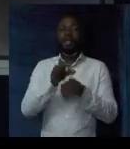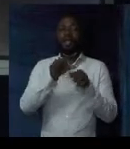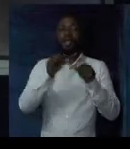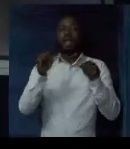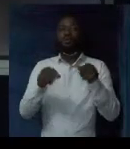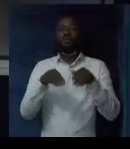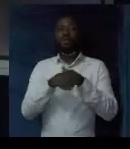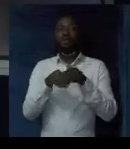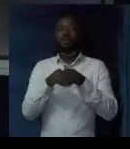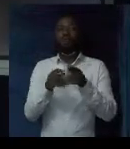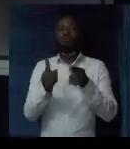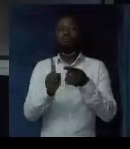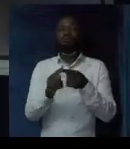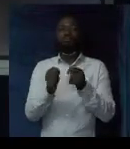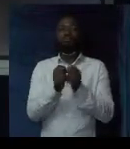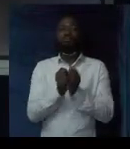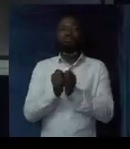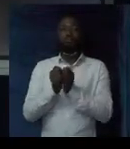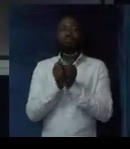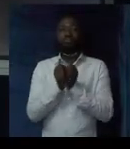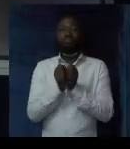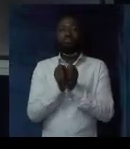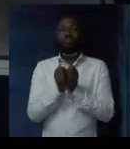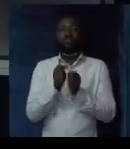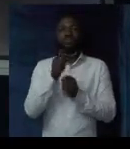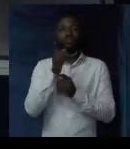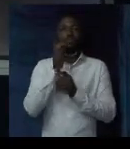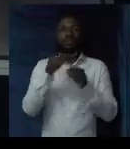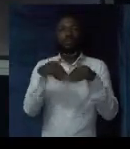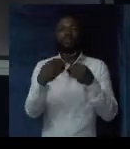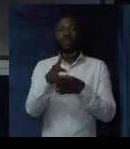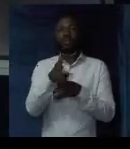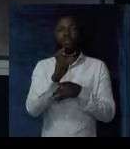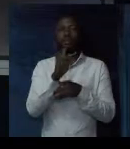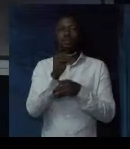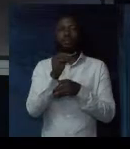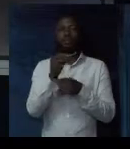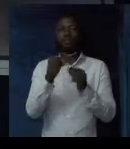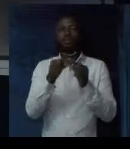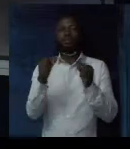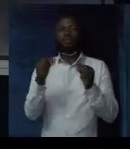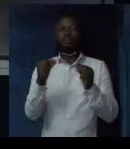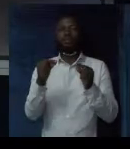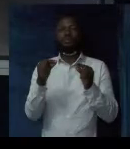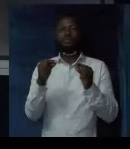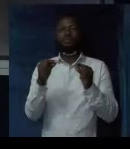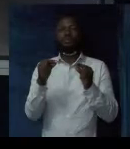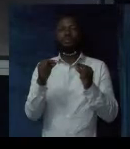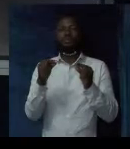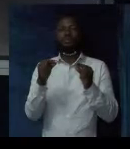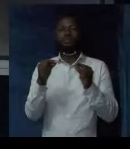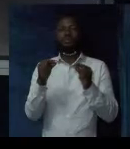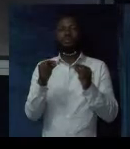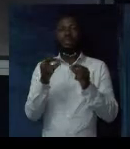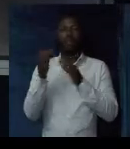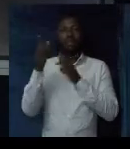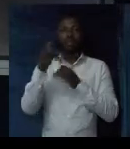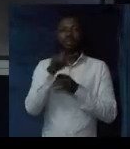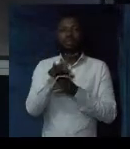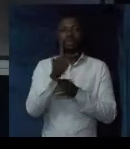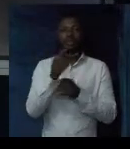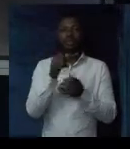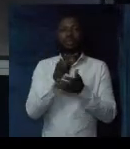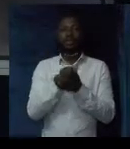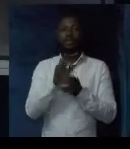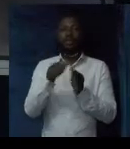the angles inside each of these, they'll give 360 degrees. I